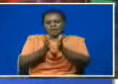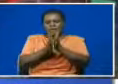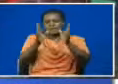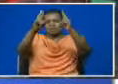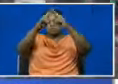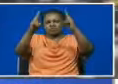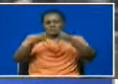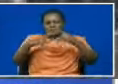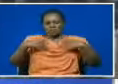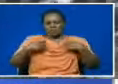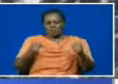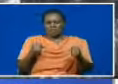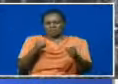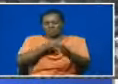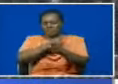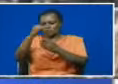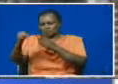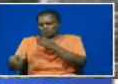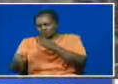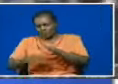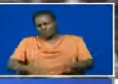health coverage.